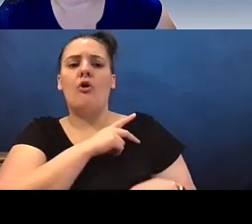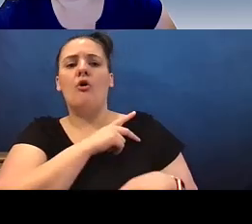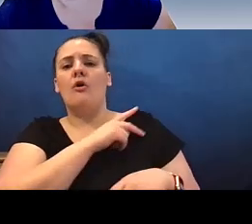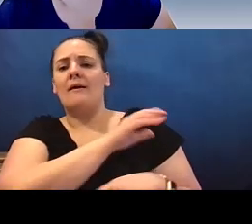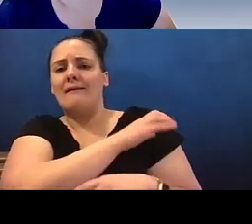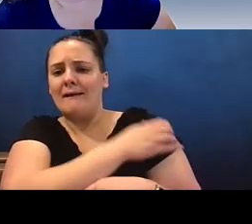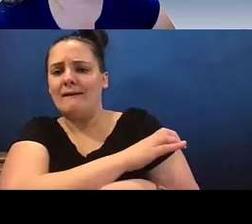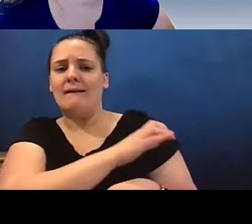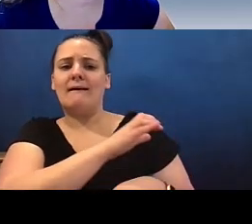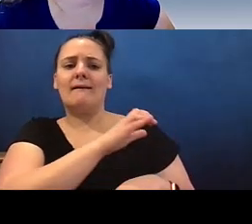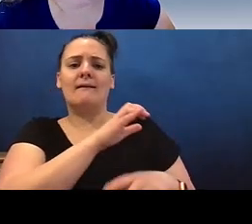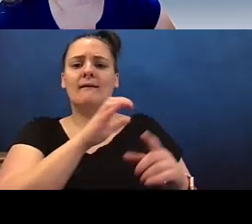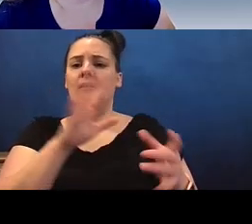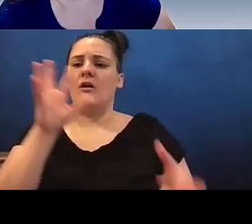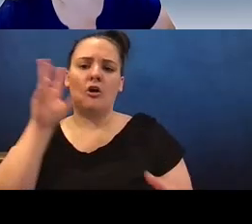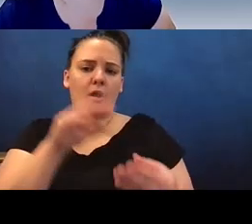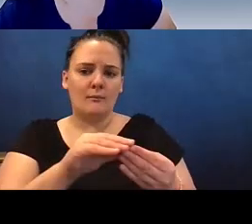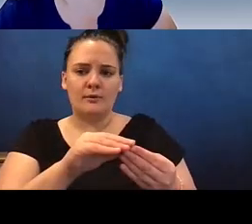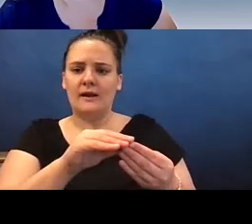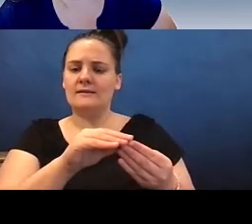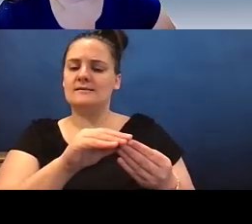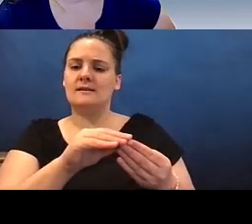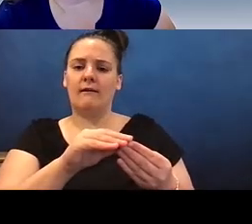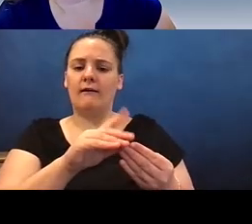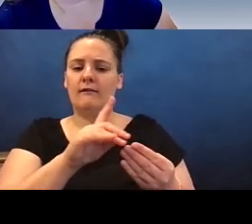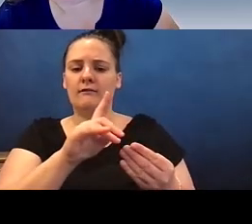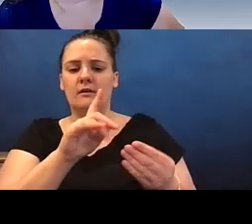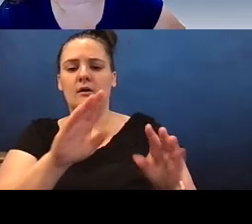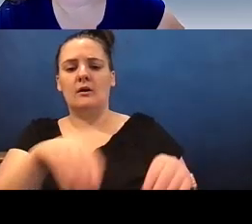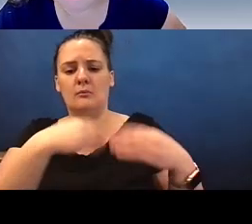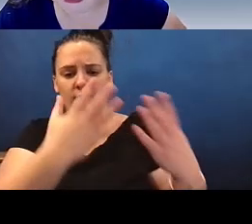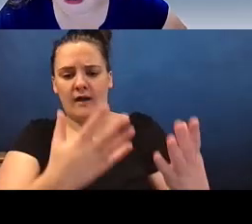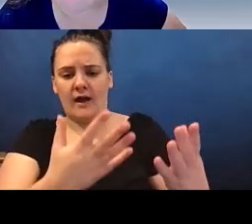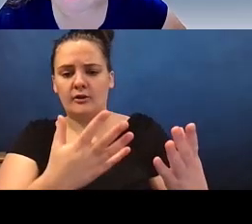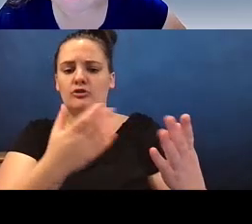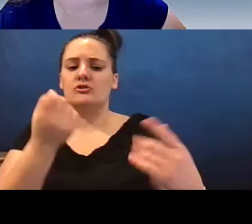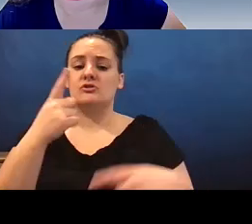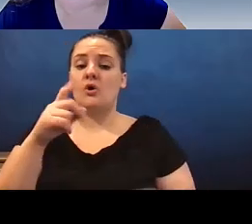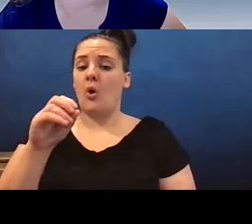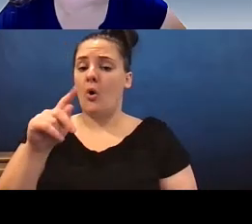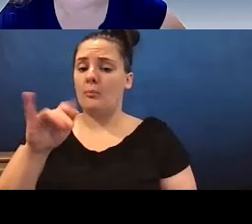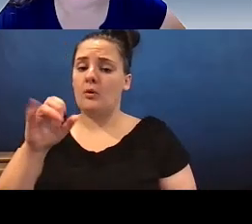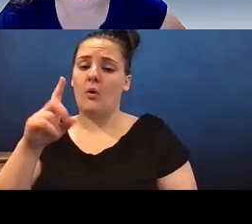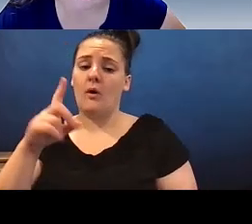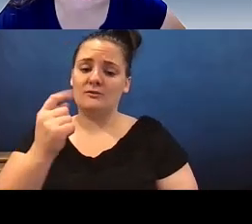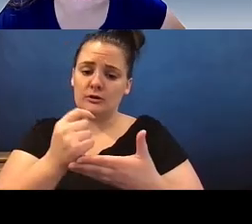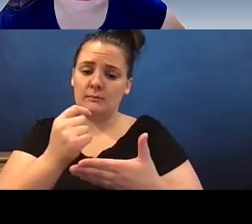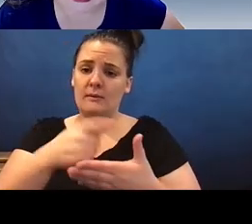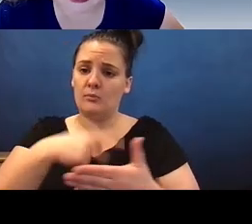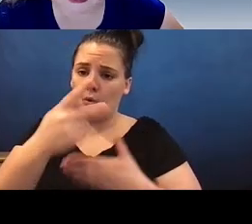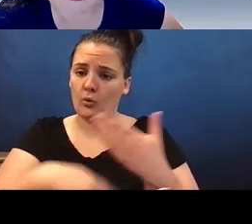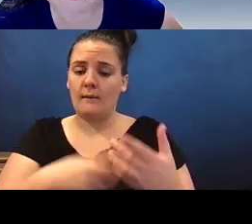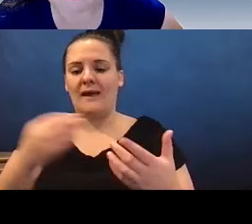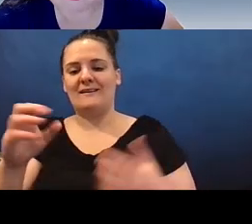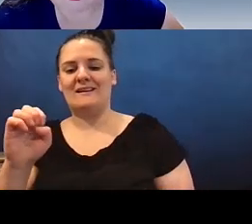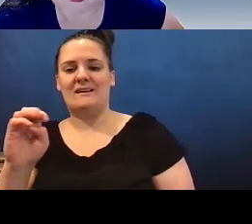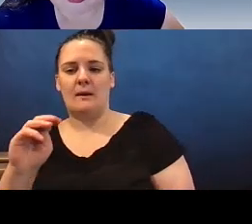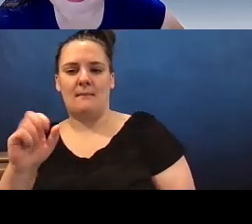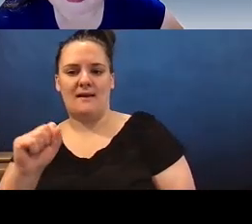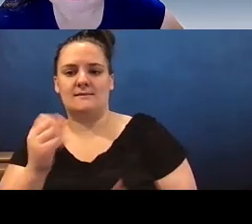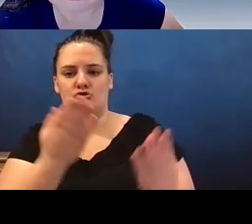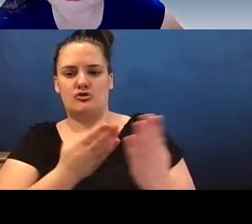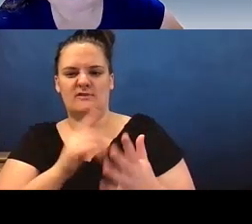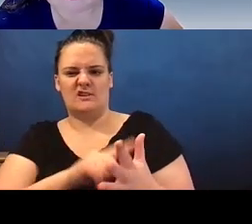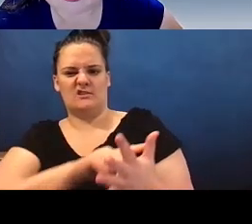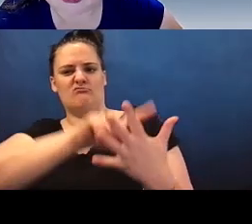health clinics, comprehensive behavioral health providers, opioid treatment programs, and EMS services. Those are